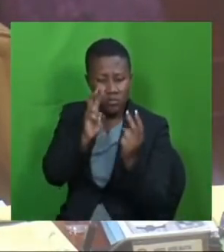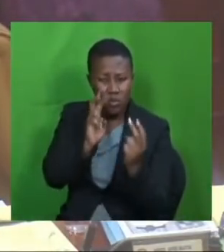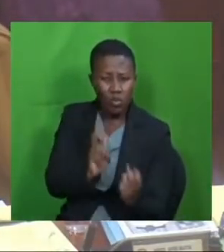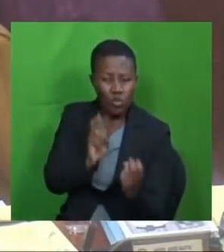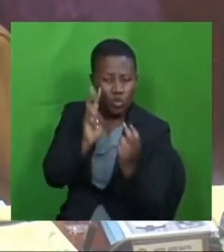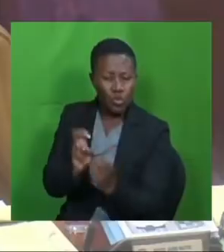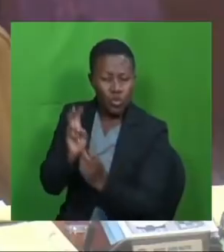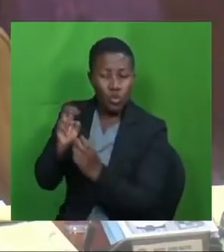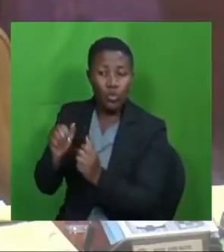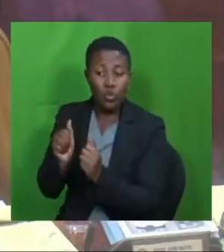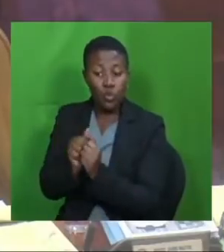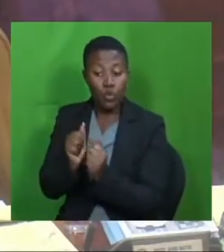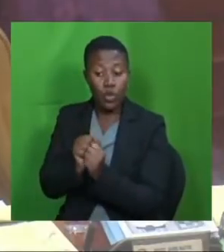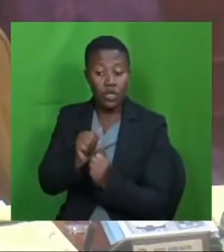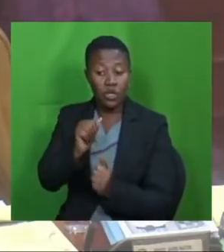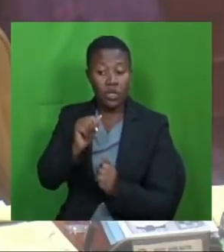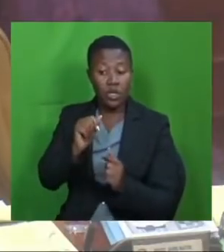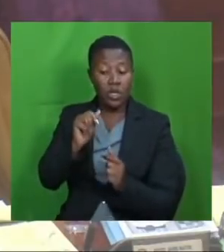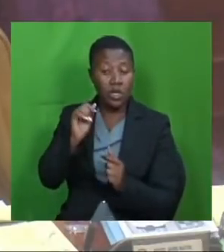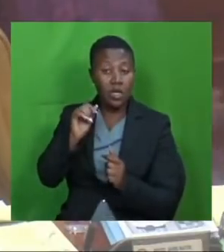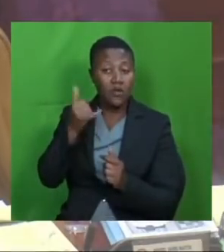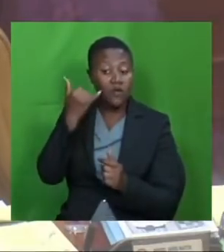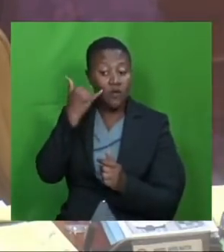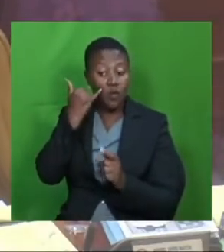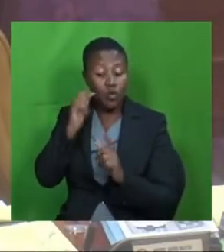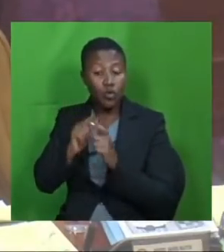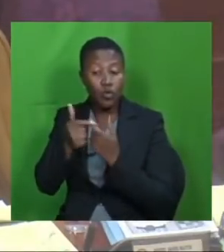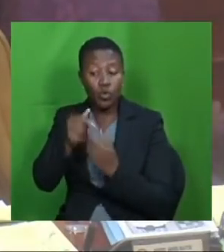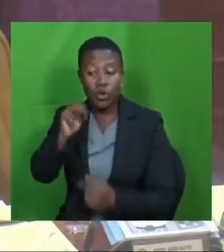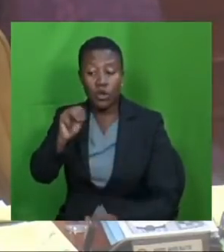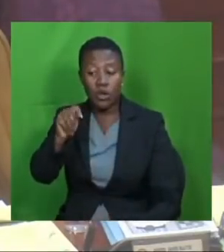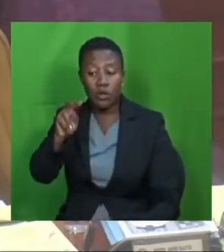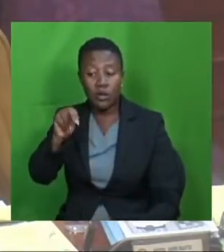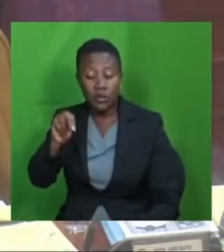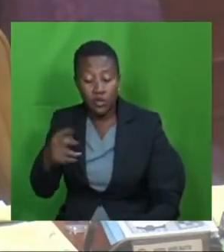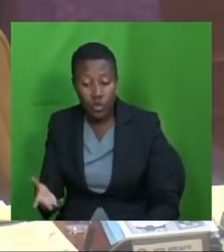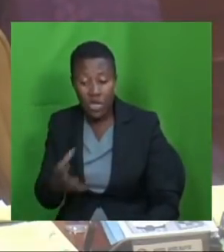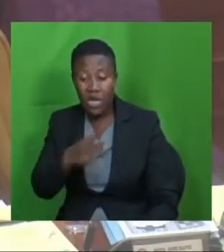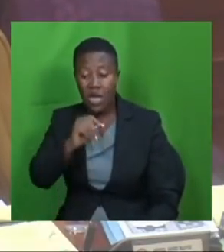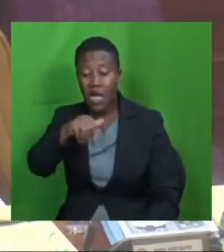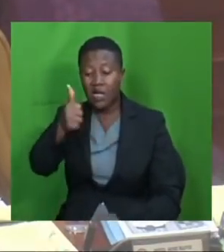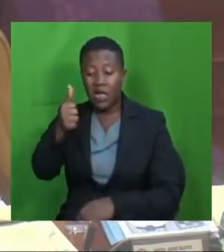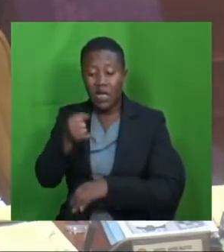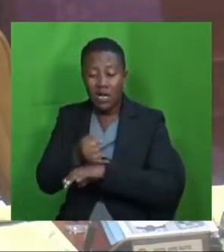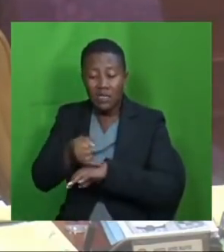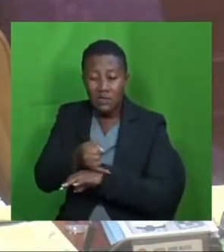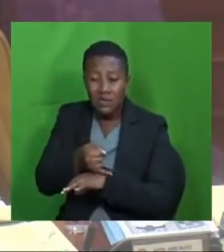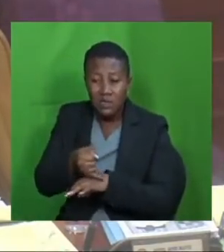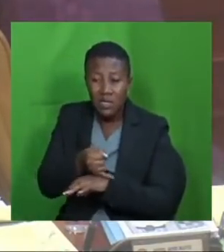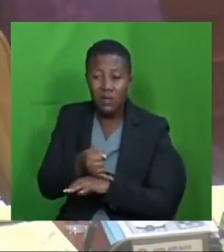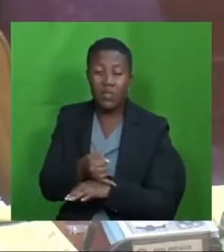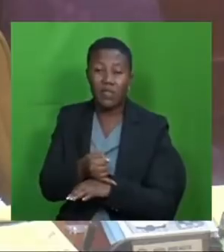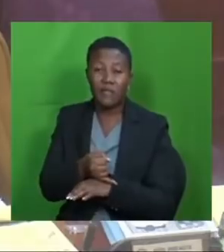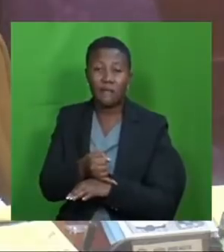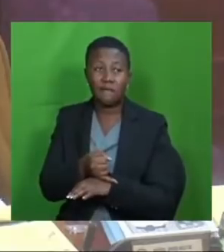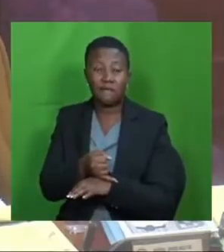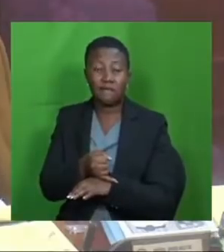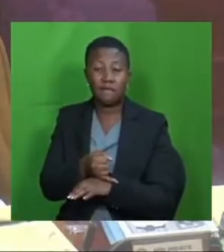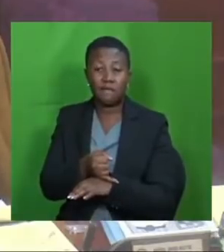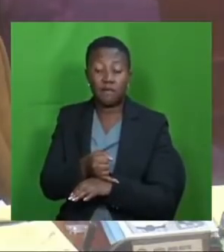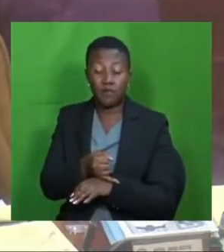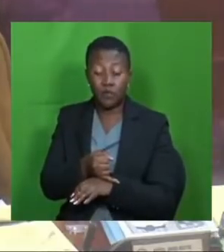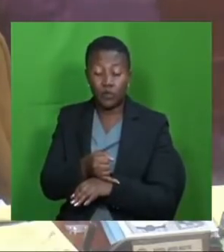the telcos and engage further with fintech institutions and engage further. Mr. Speaker,